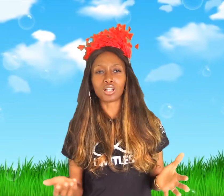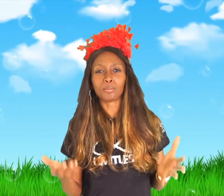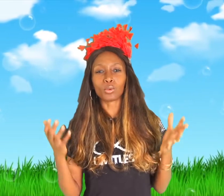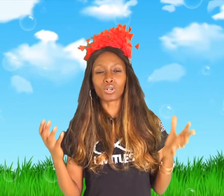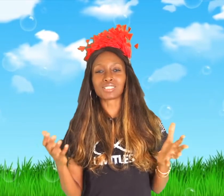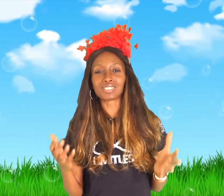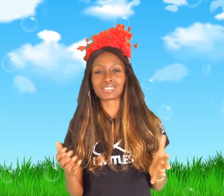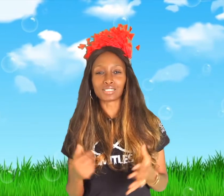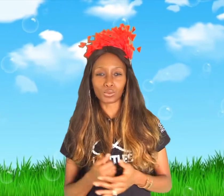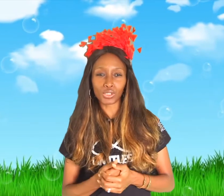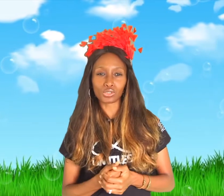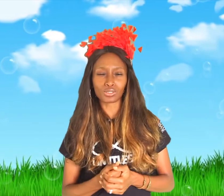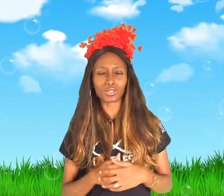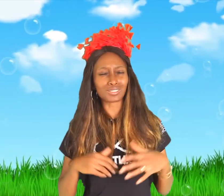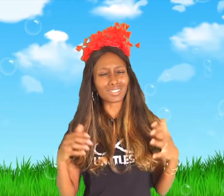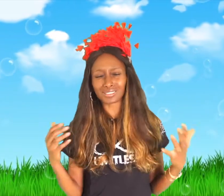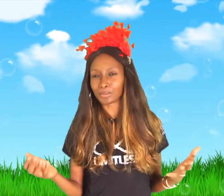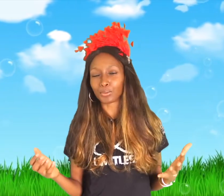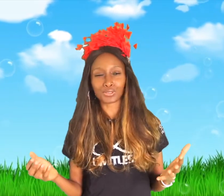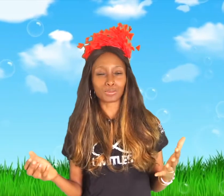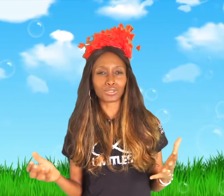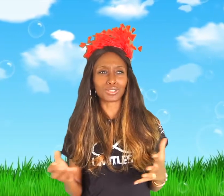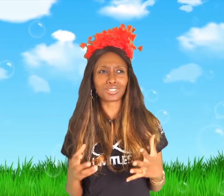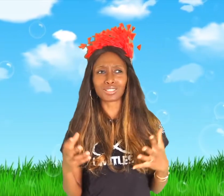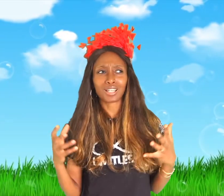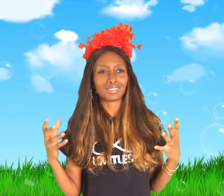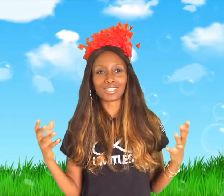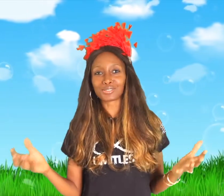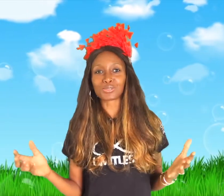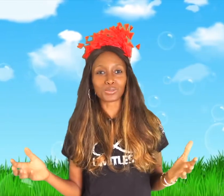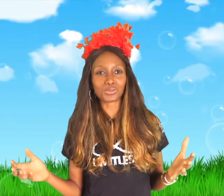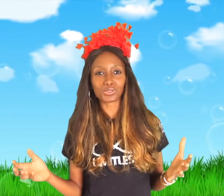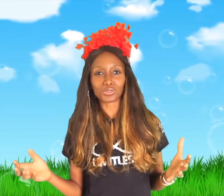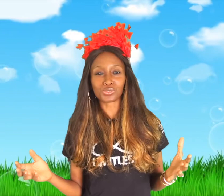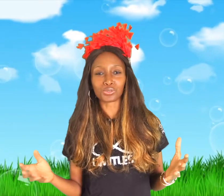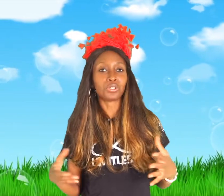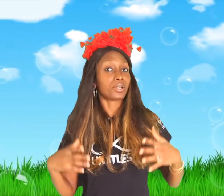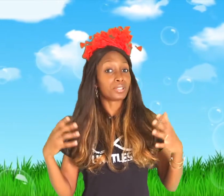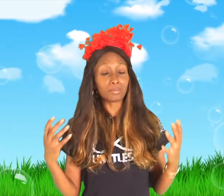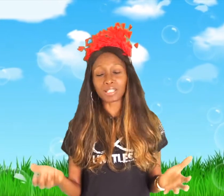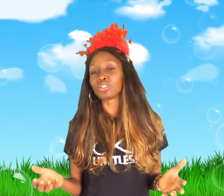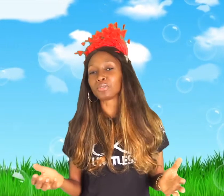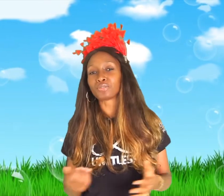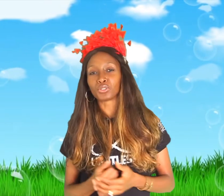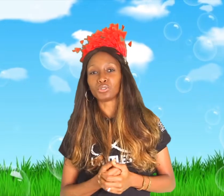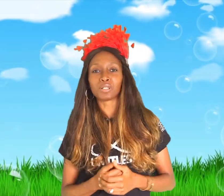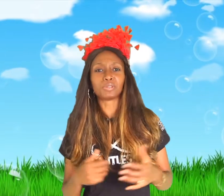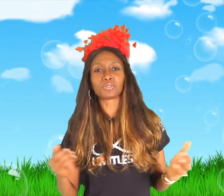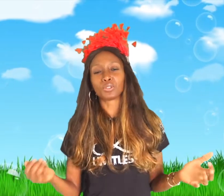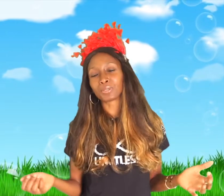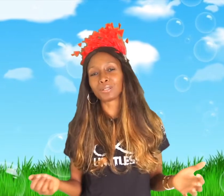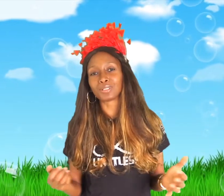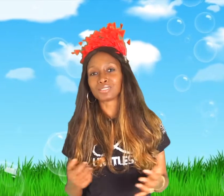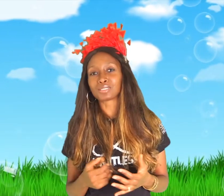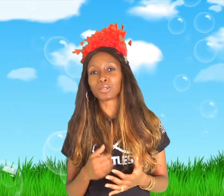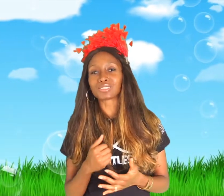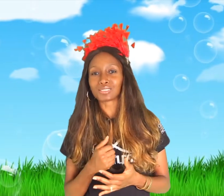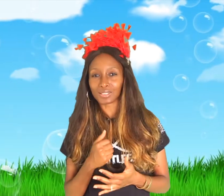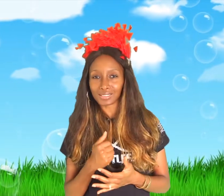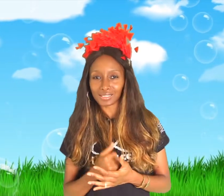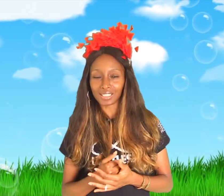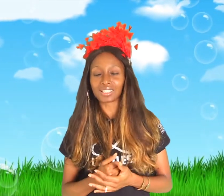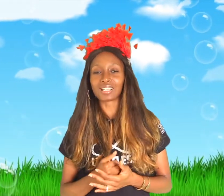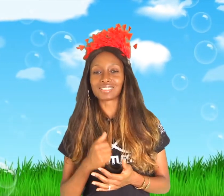you're young, but what is that situation that you think is impossible, that you think there's no solution to? It might not be for you, it might be for your parents,